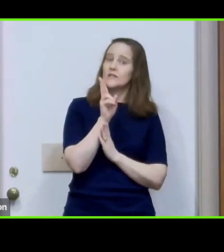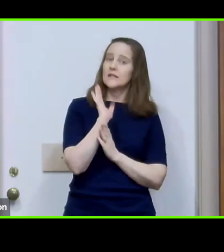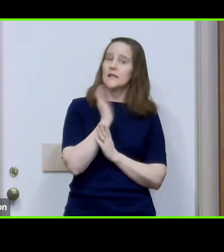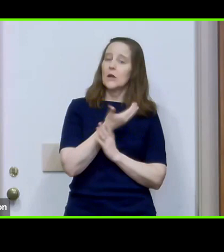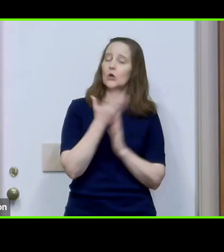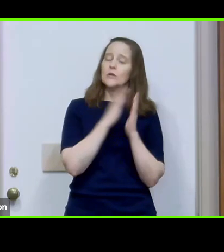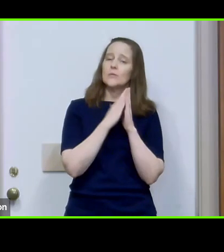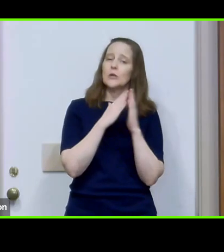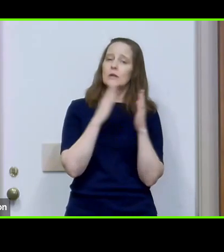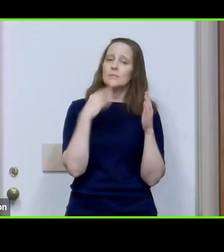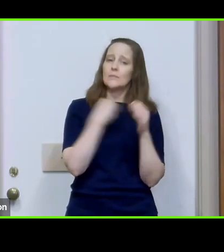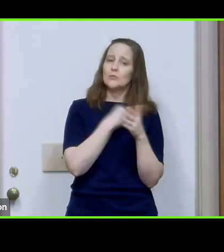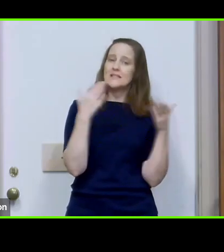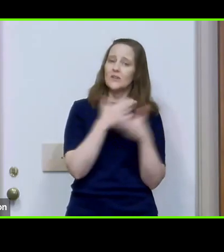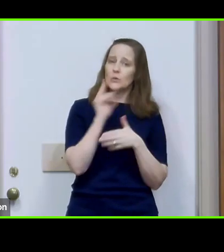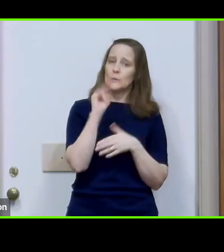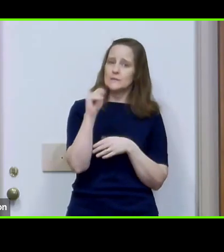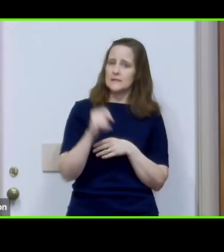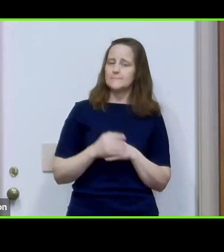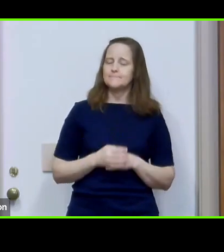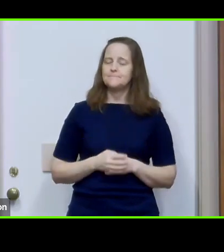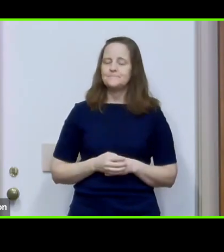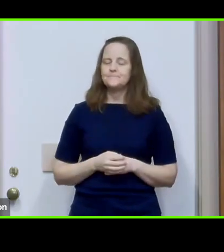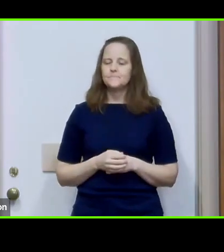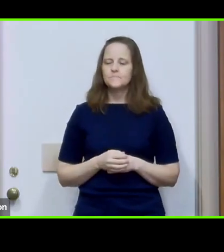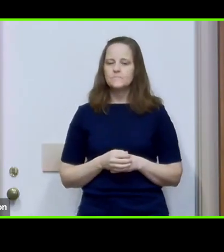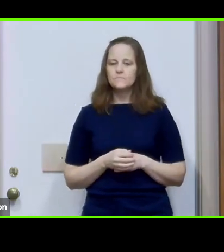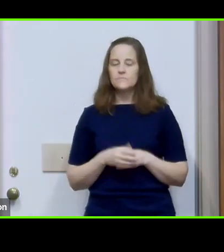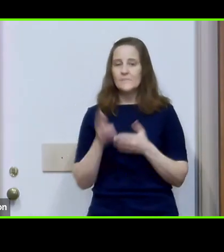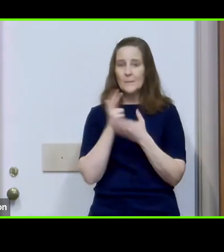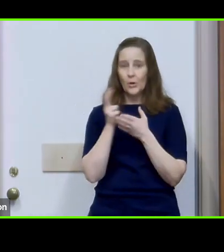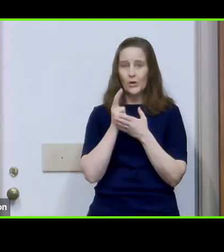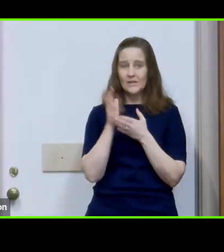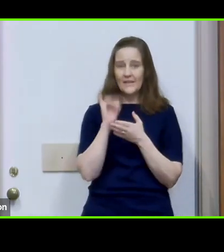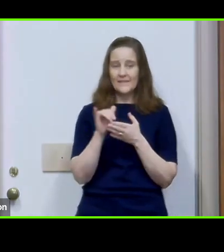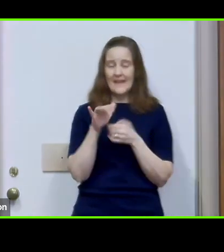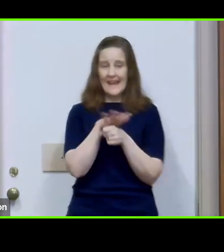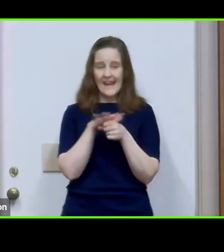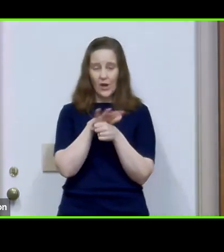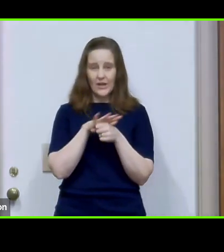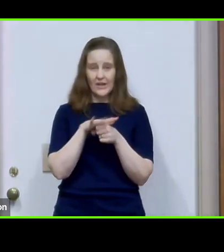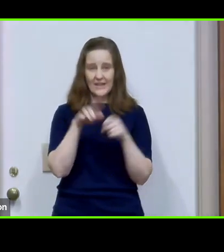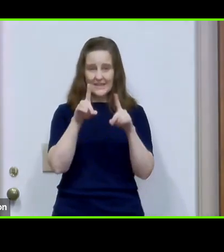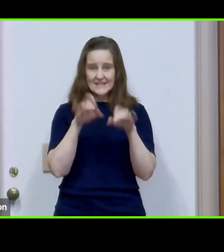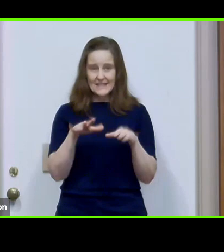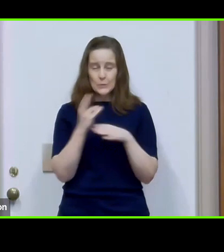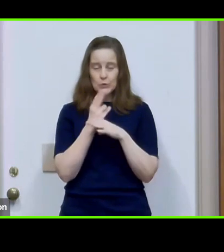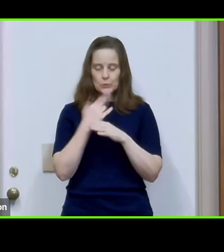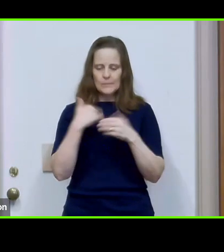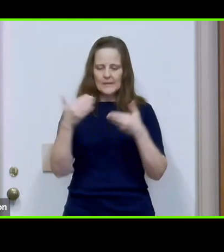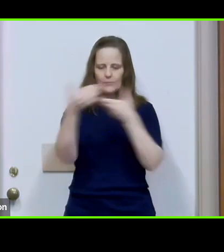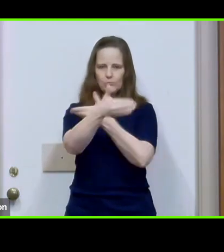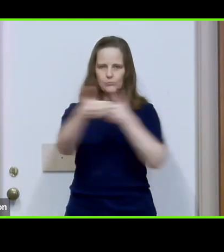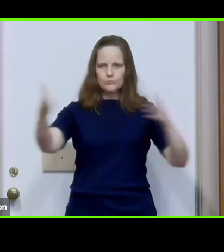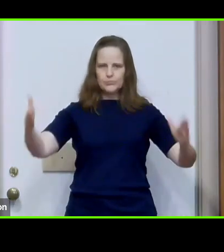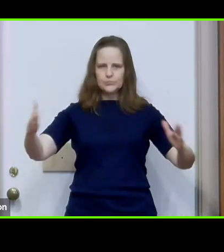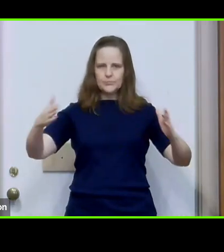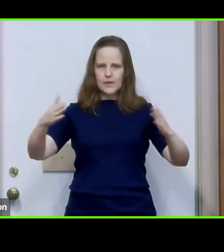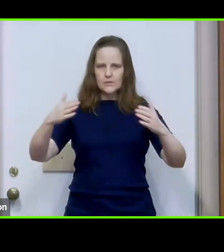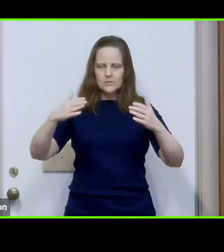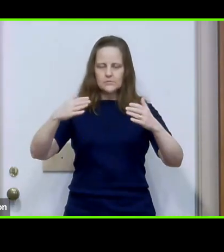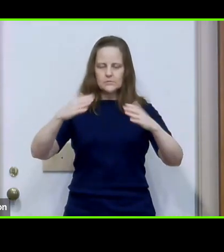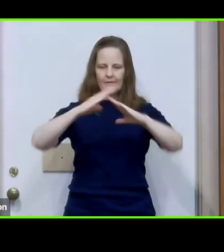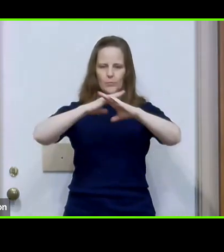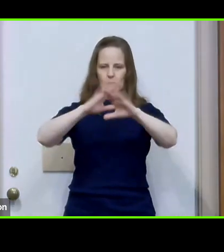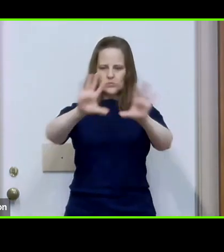members here at UNT. The parking lot, the area that the testing will happen at, will be blocked off. So we